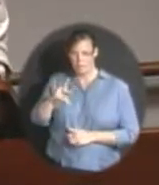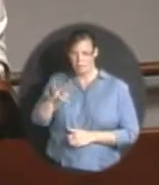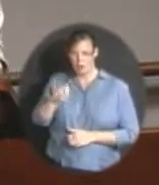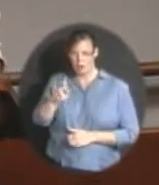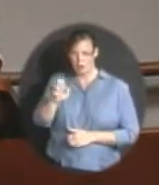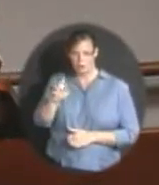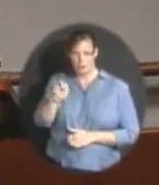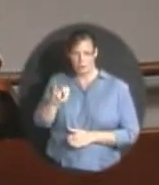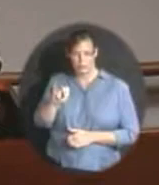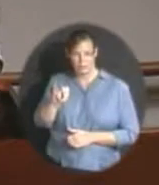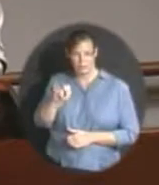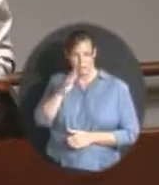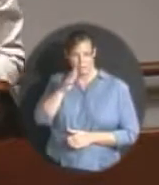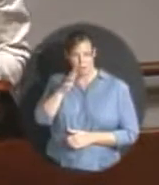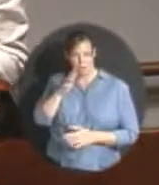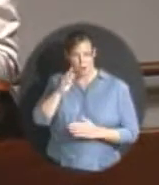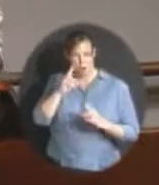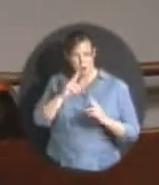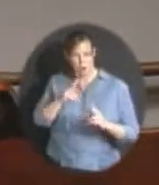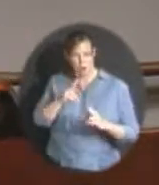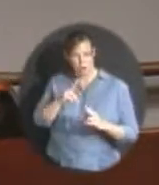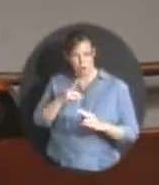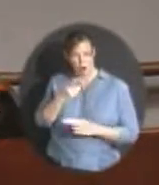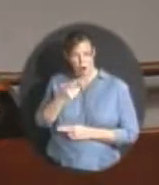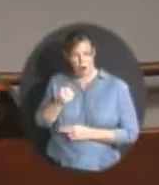past president of the Olathe Board of Education.